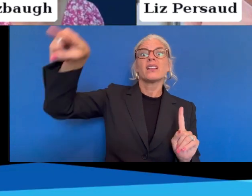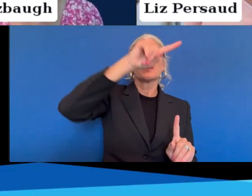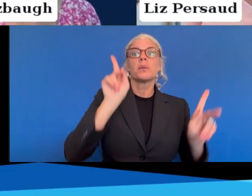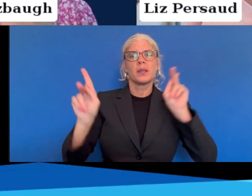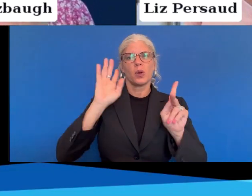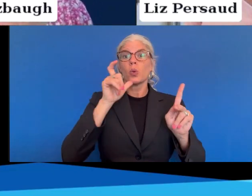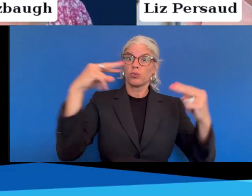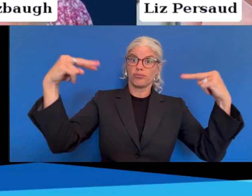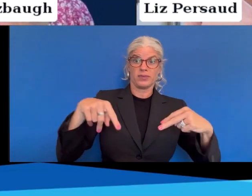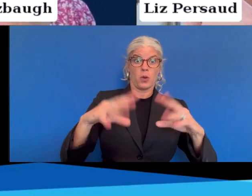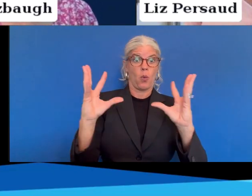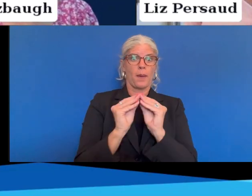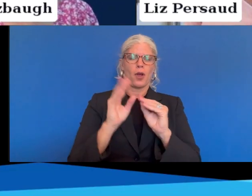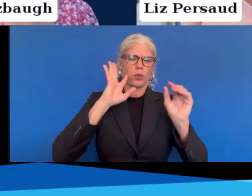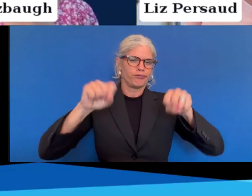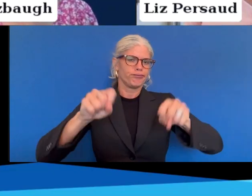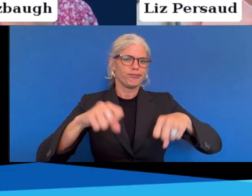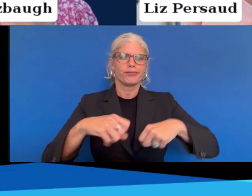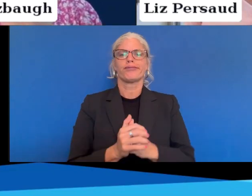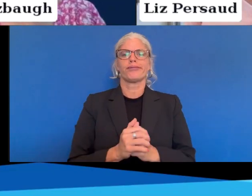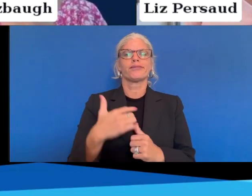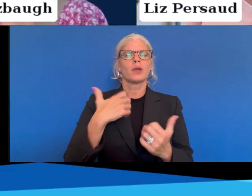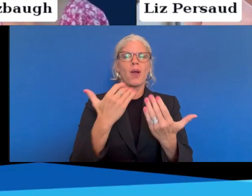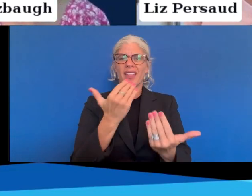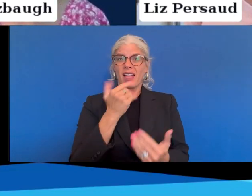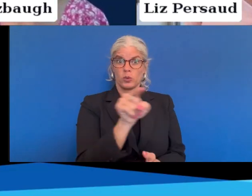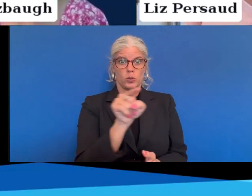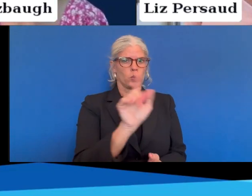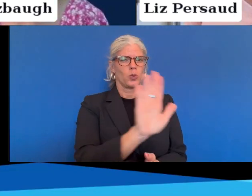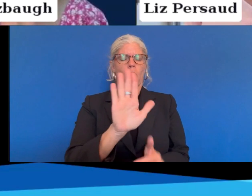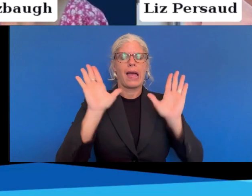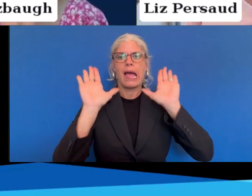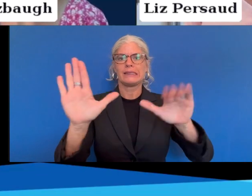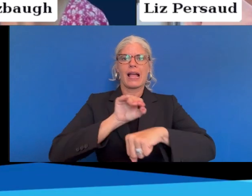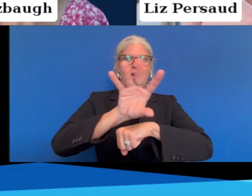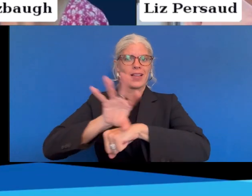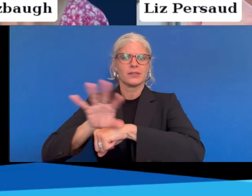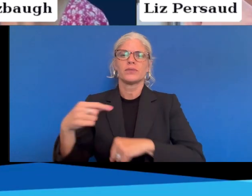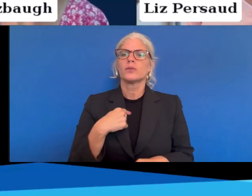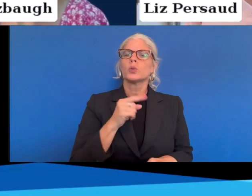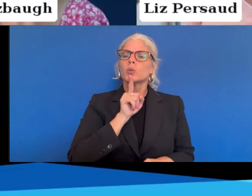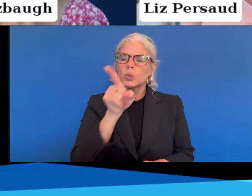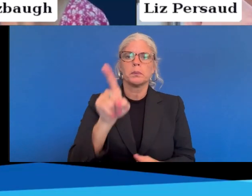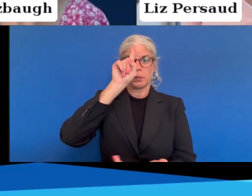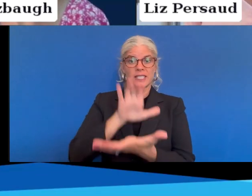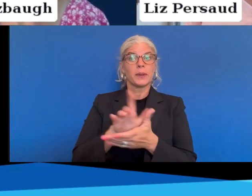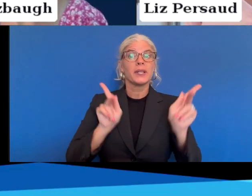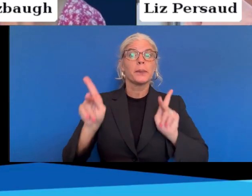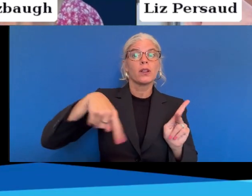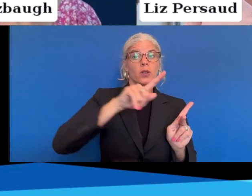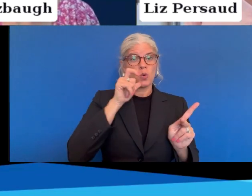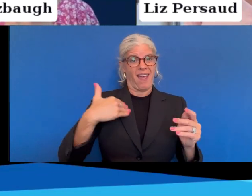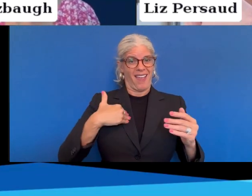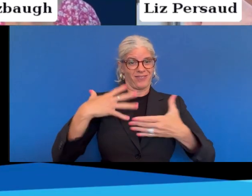be reverberated on everyone who's attending this webinar as well. And I want to thank them for their excellent